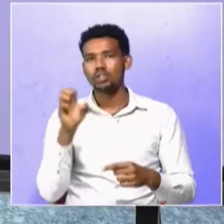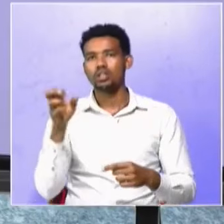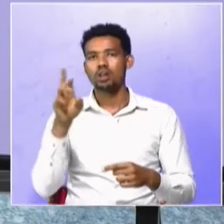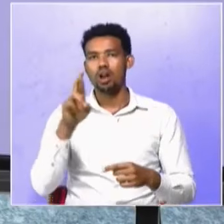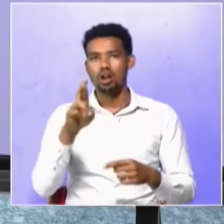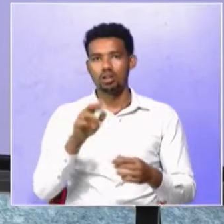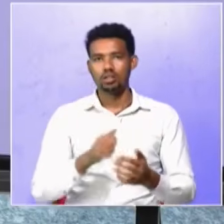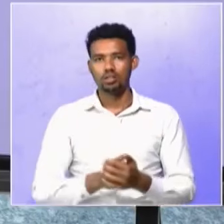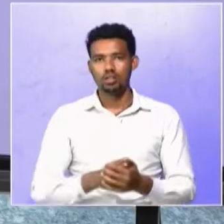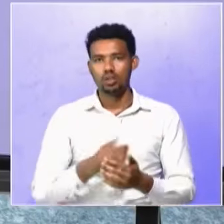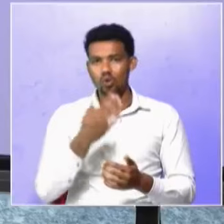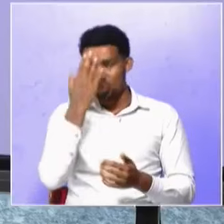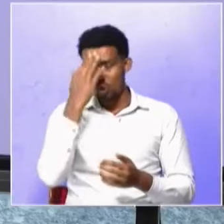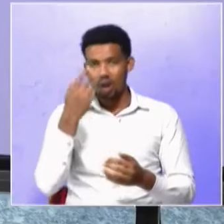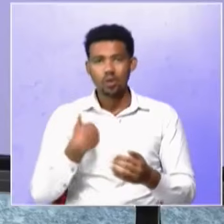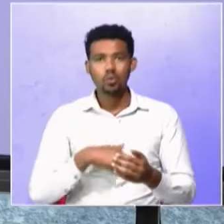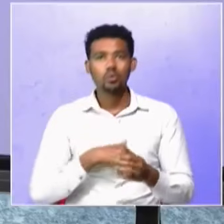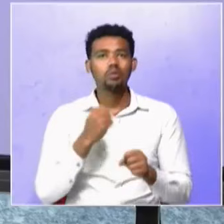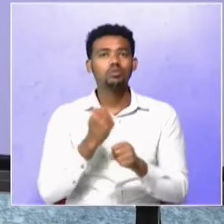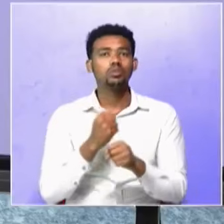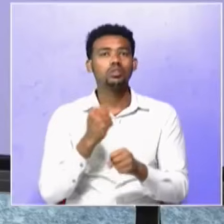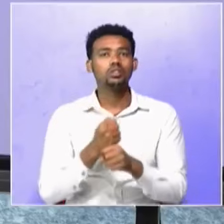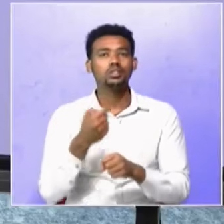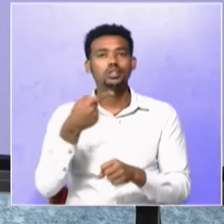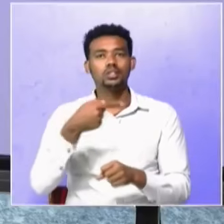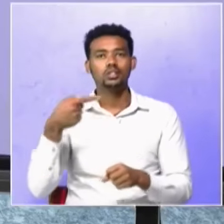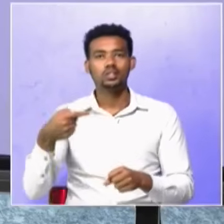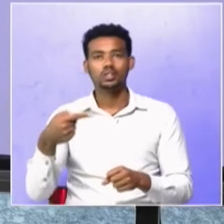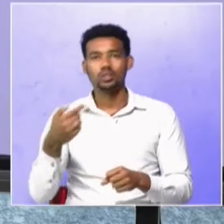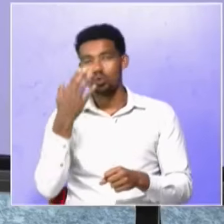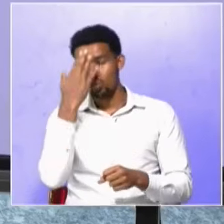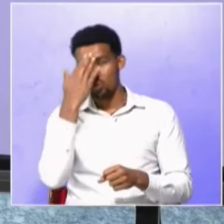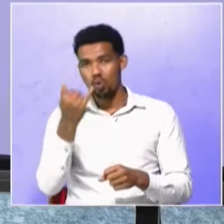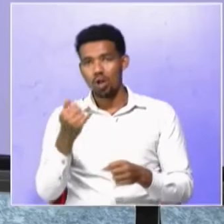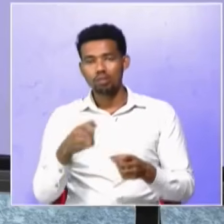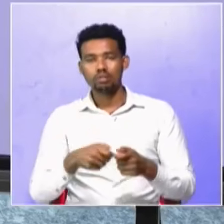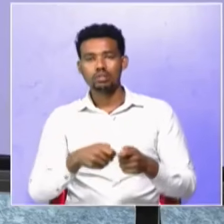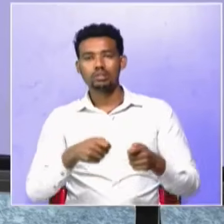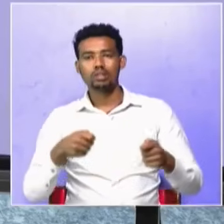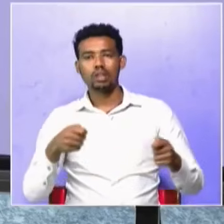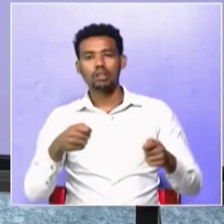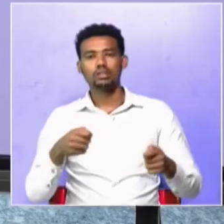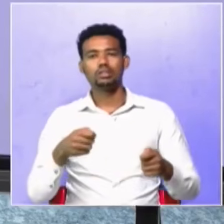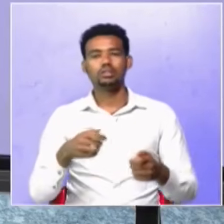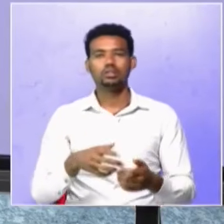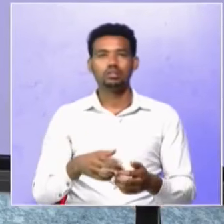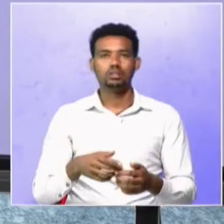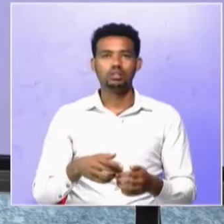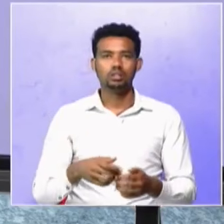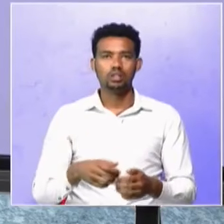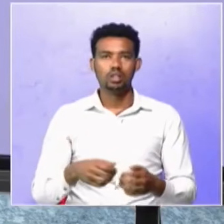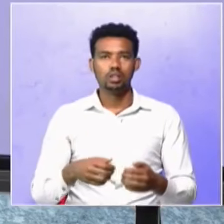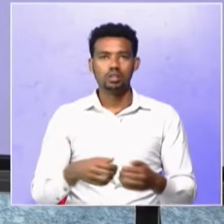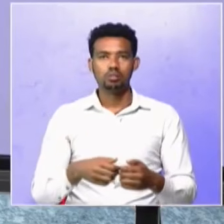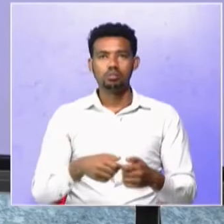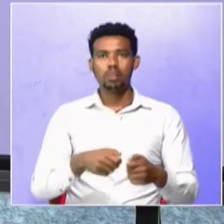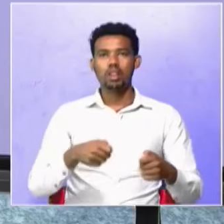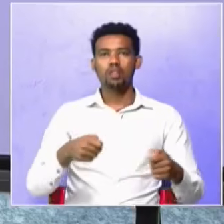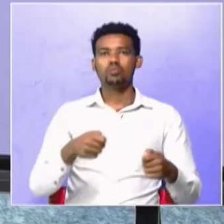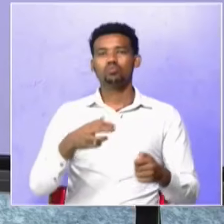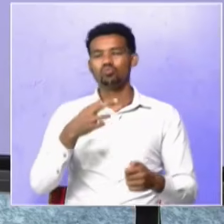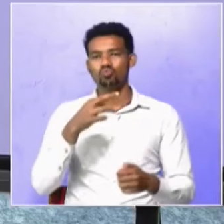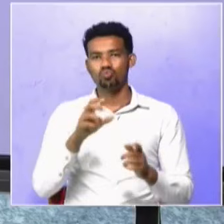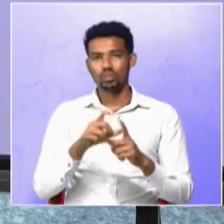it double G? Because this is a stressed word. Stressed word. Big, bigger.